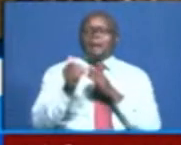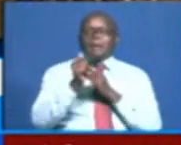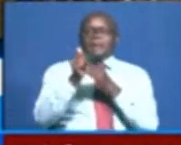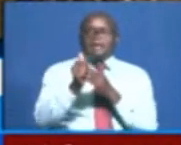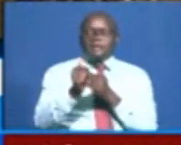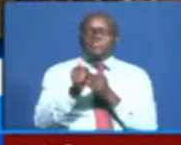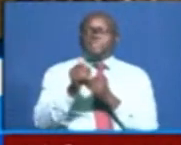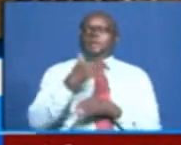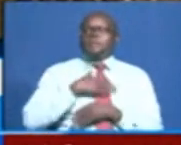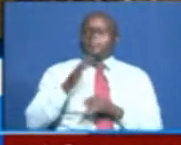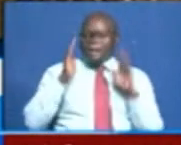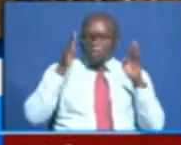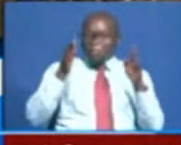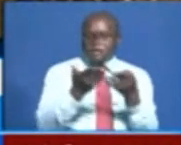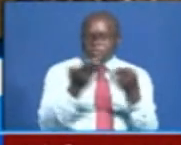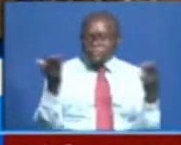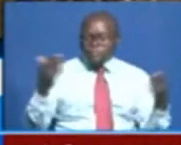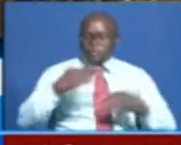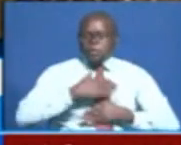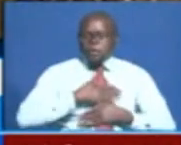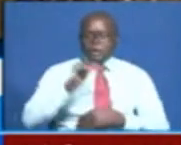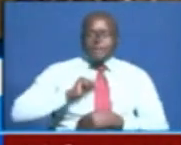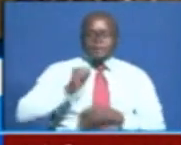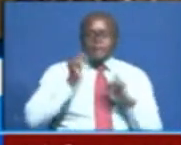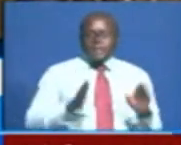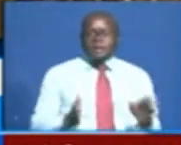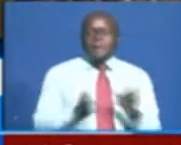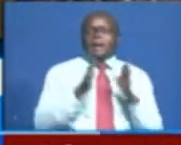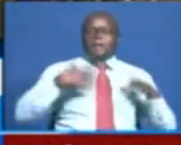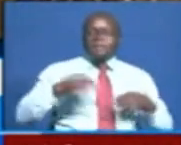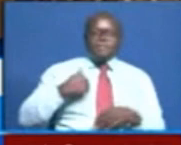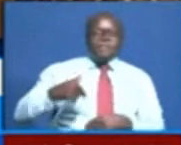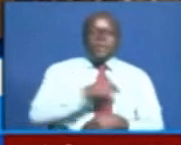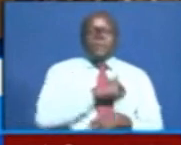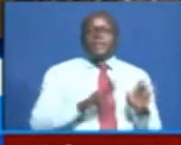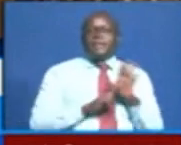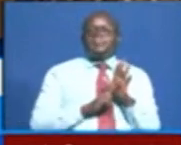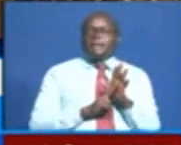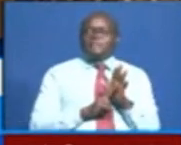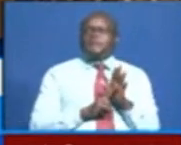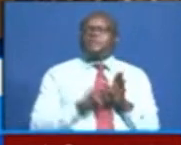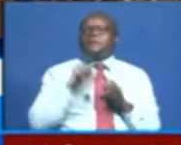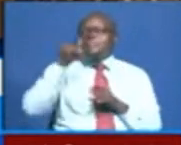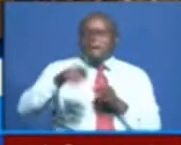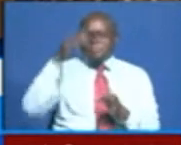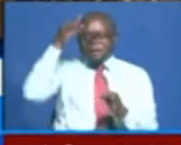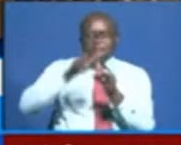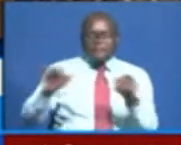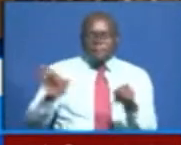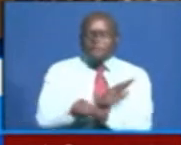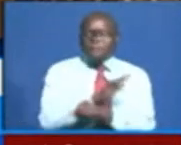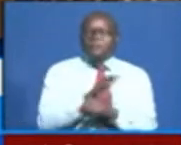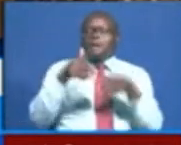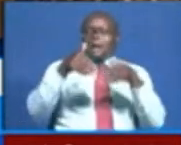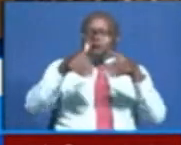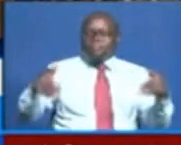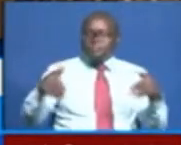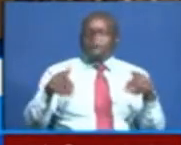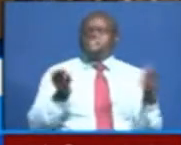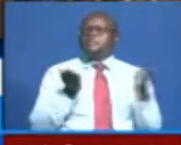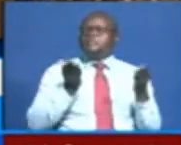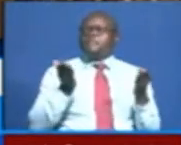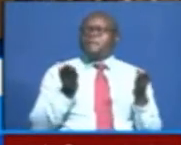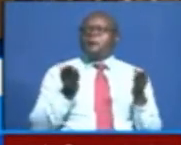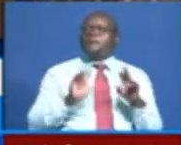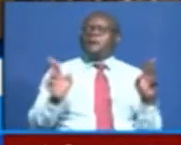my commitment to you, honorable senators, and the people we represent, is to be a faithful and impartial servant, ready to